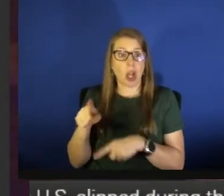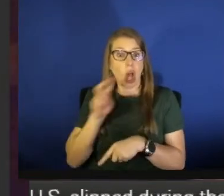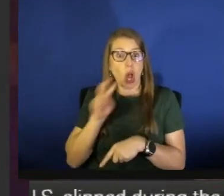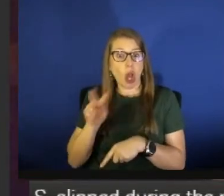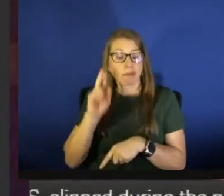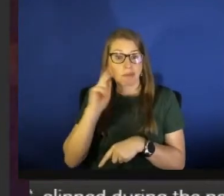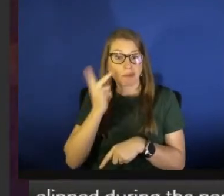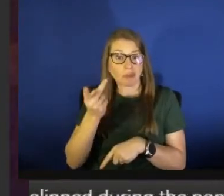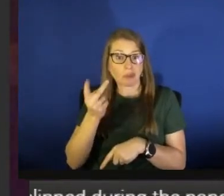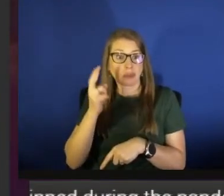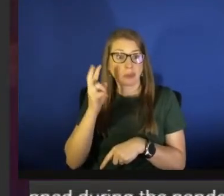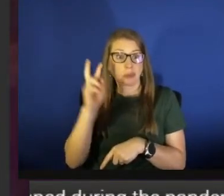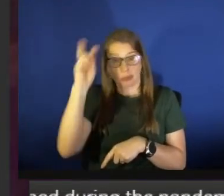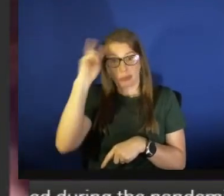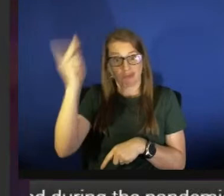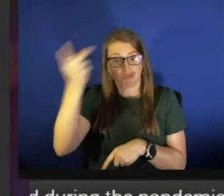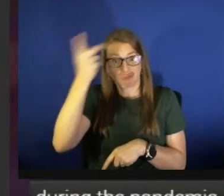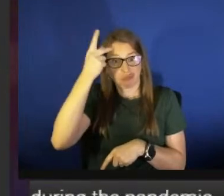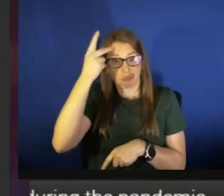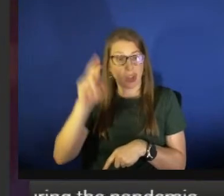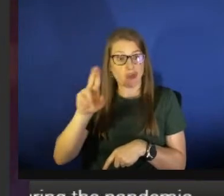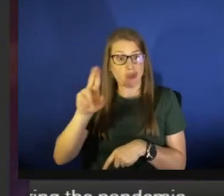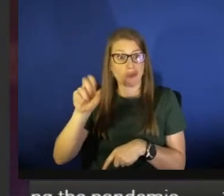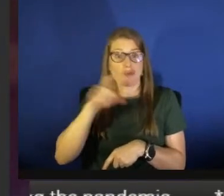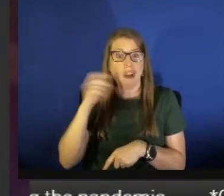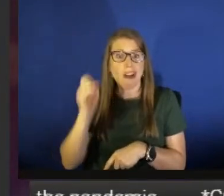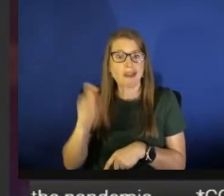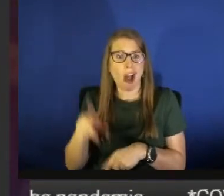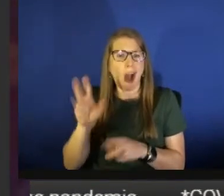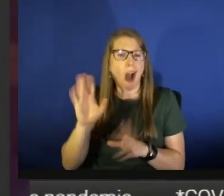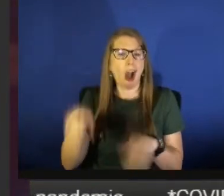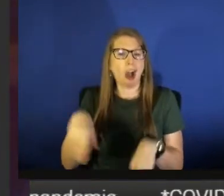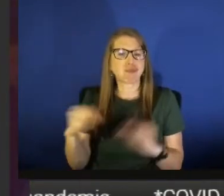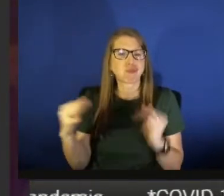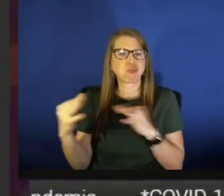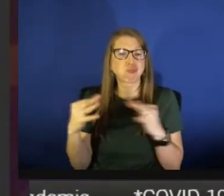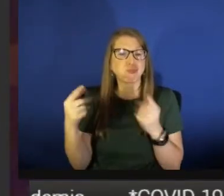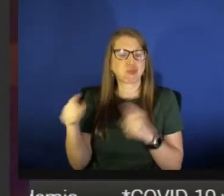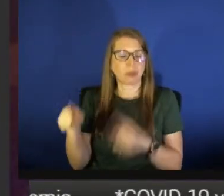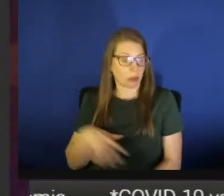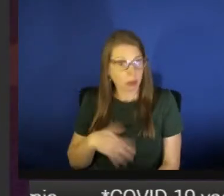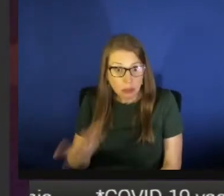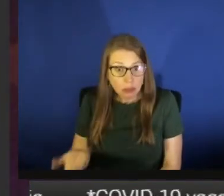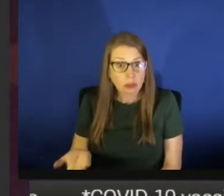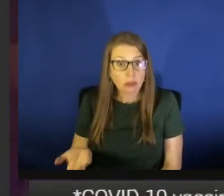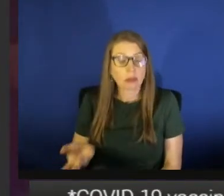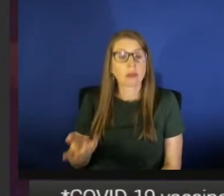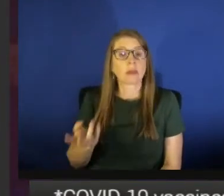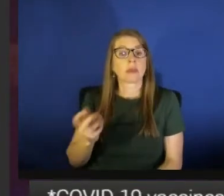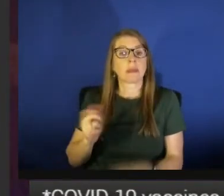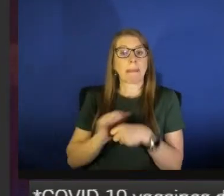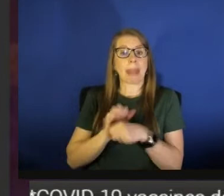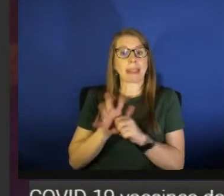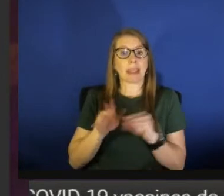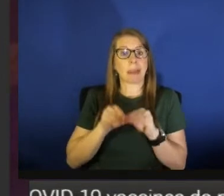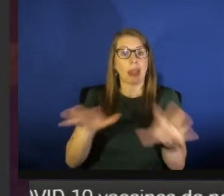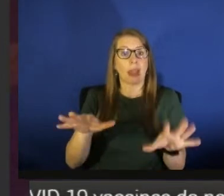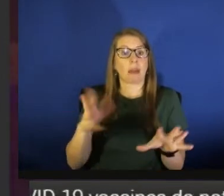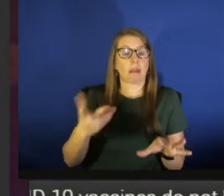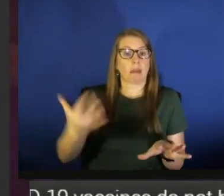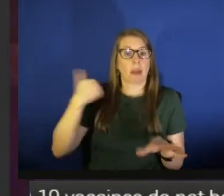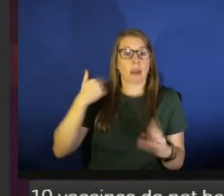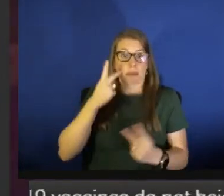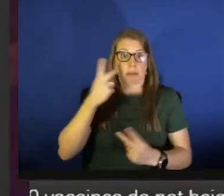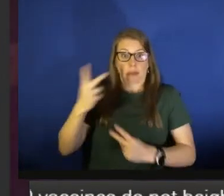misinformation in Russia, where you have people saying, I don't think there's a war going on. And I think the pandemic, looking back, taught us